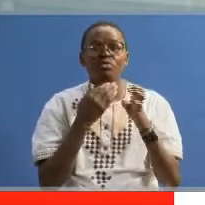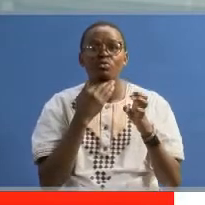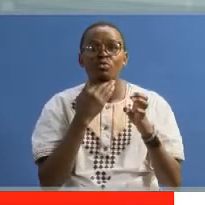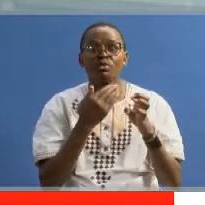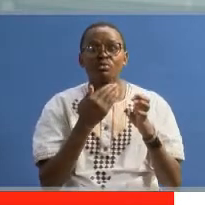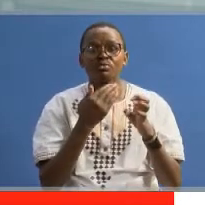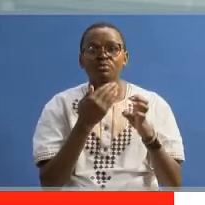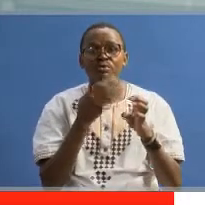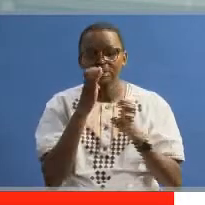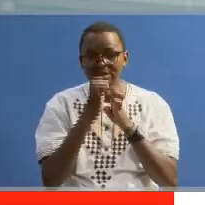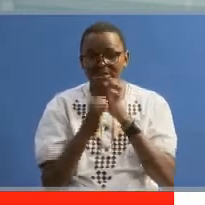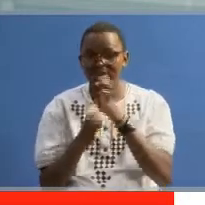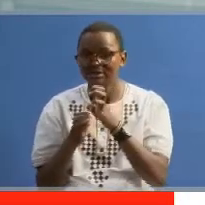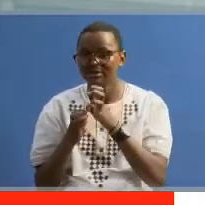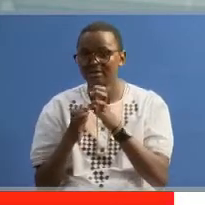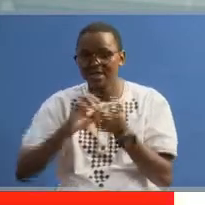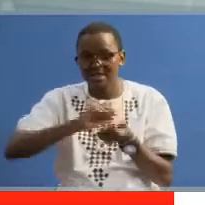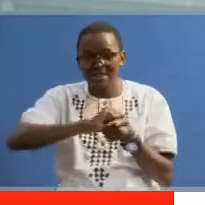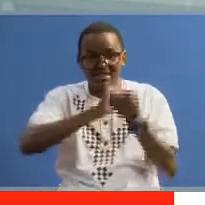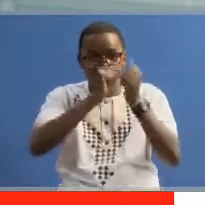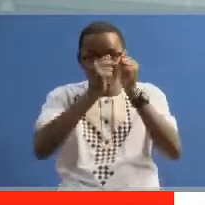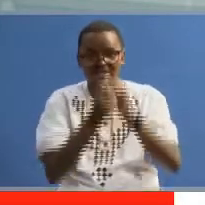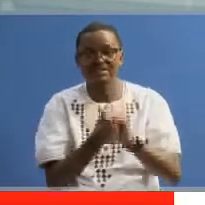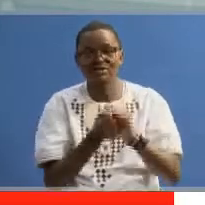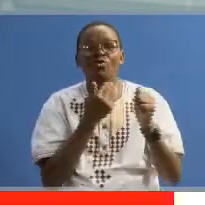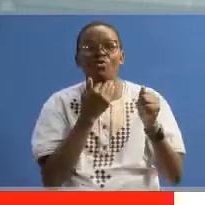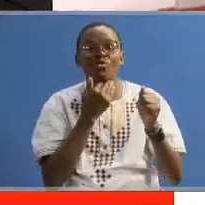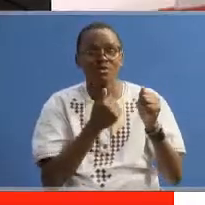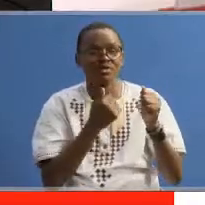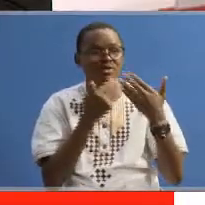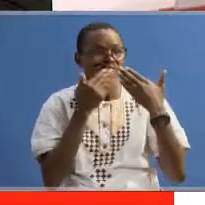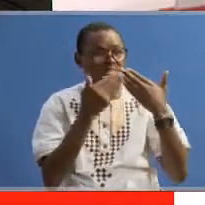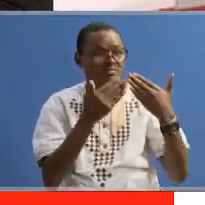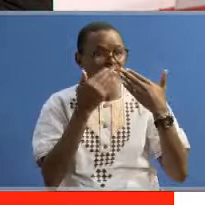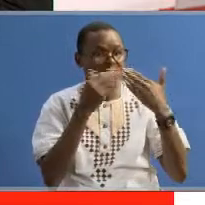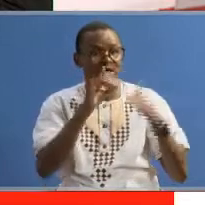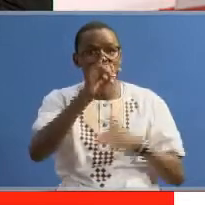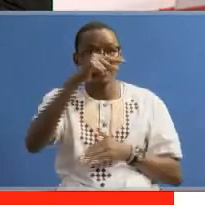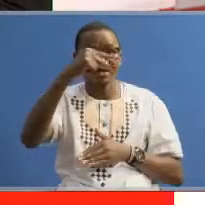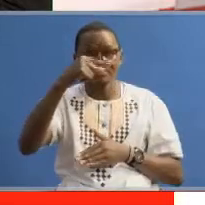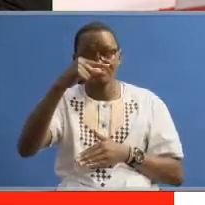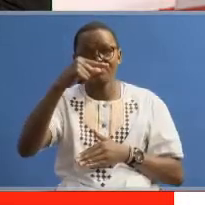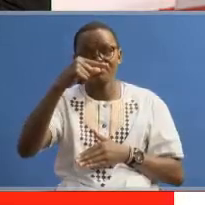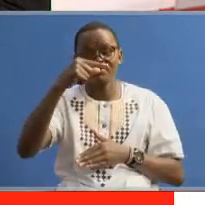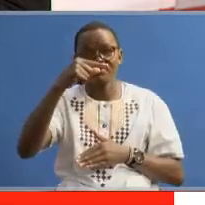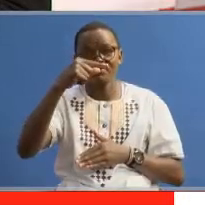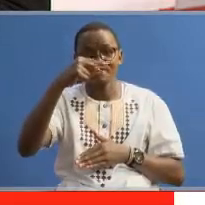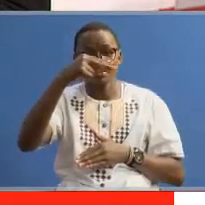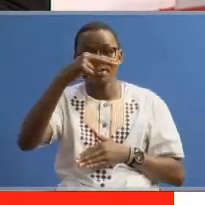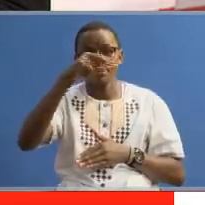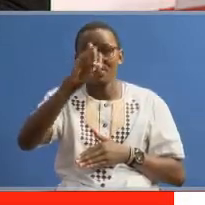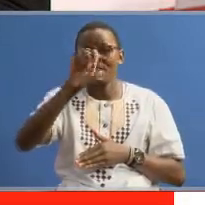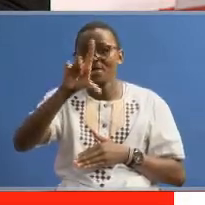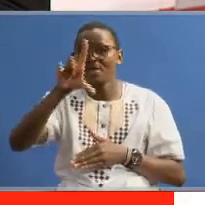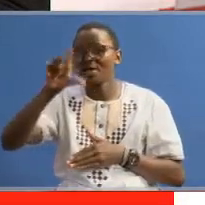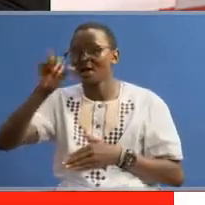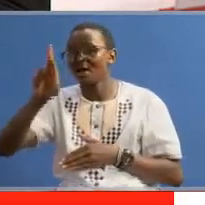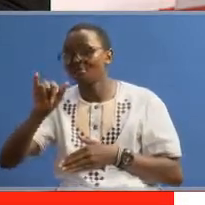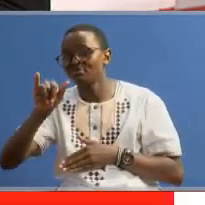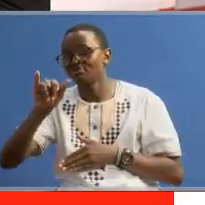to touch on some of the reforms. You wanted to go ahead and thank the Inspector General of Police, Hilary Mutyambai. You'll go on to